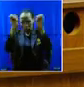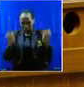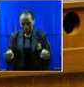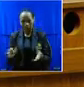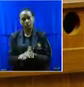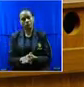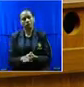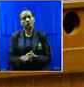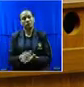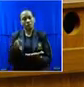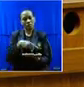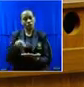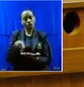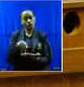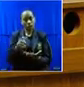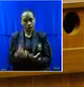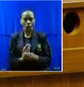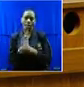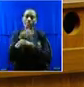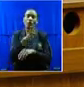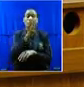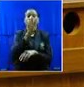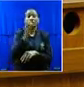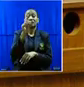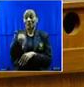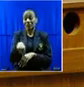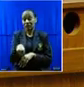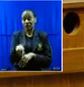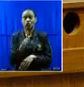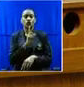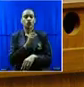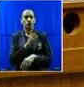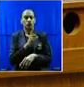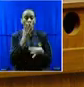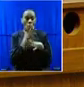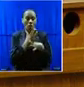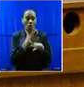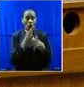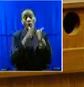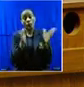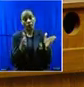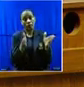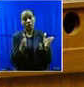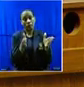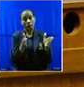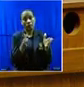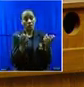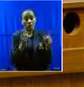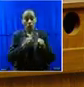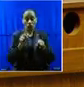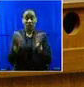theaters. More than 40,000 vulnerable teaching posts are being secured in